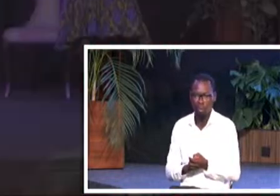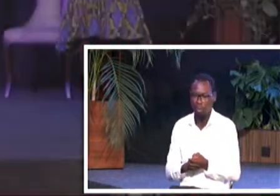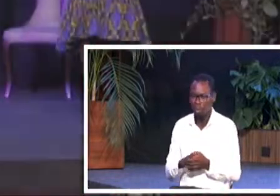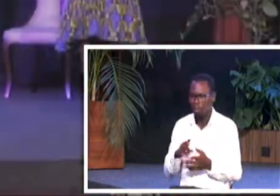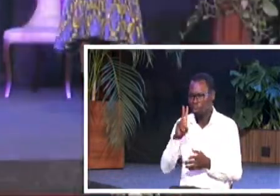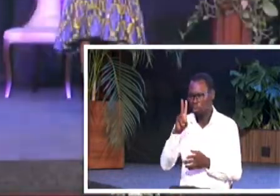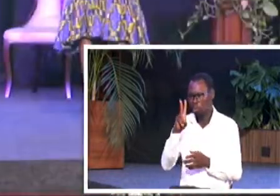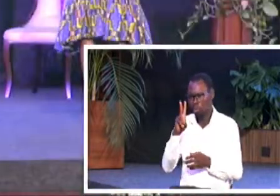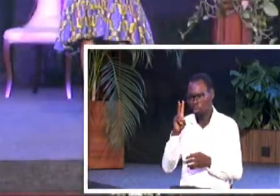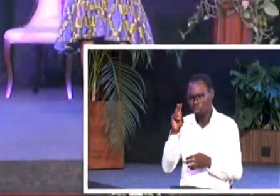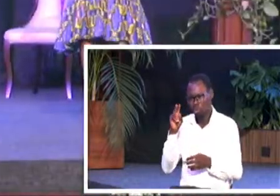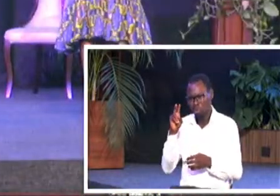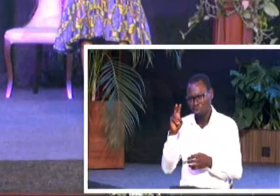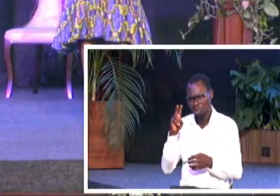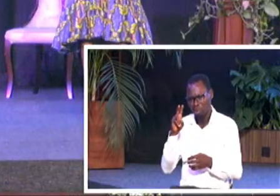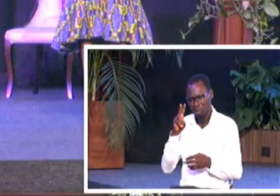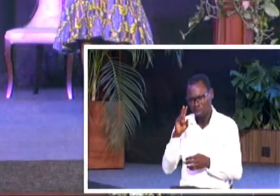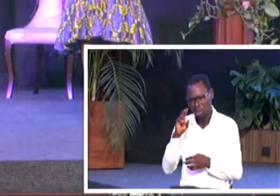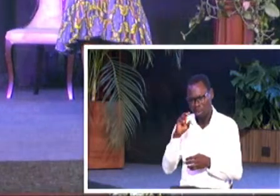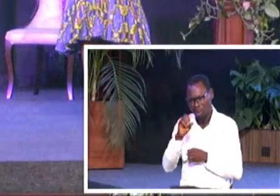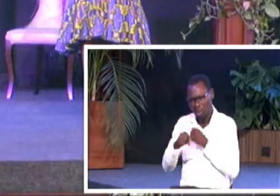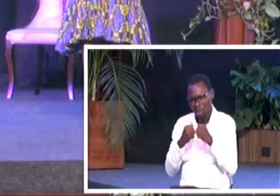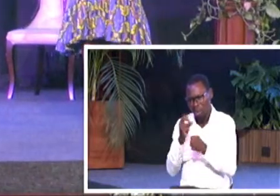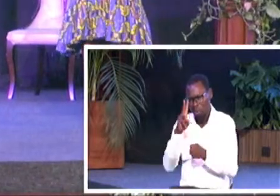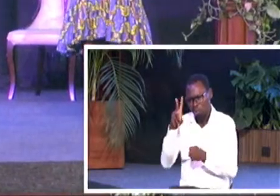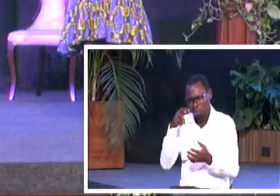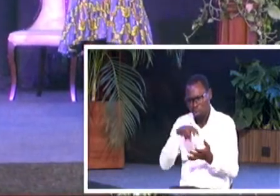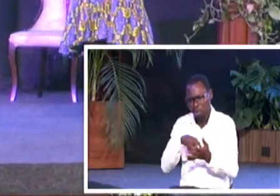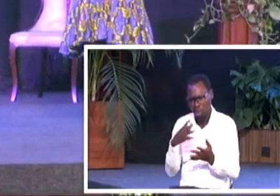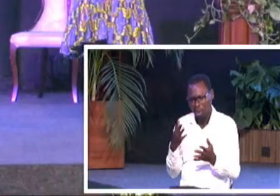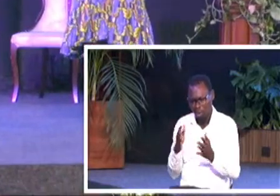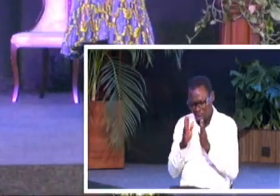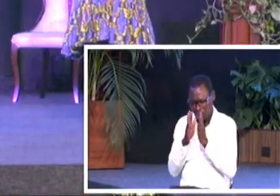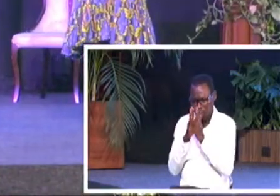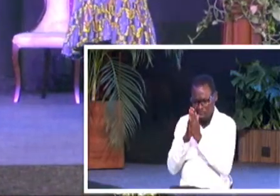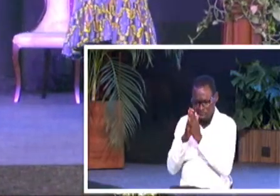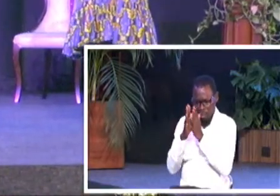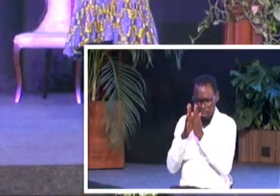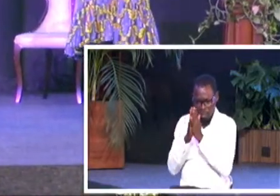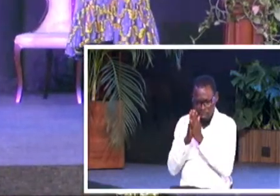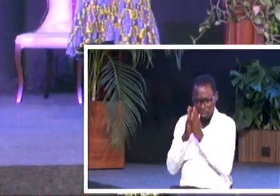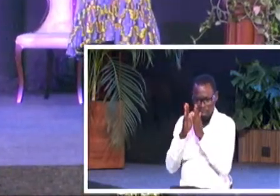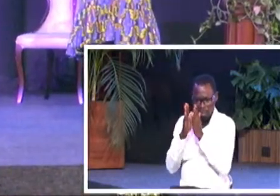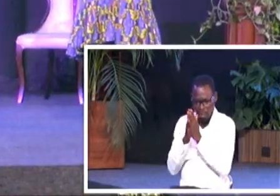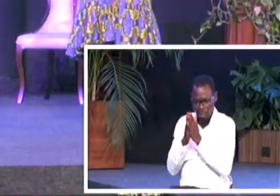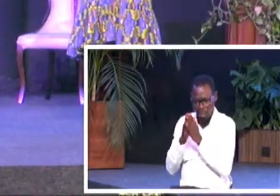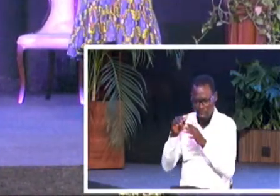or so, when I was prayerfully relaxing in bed and I got an idea at 2 a.m.